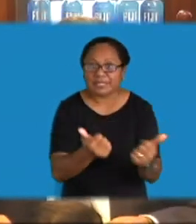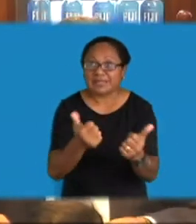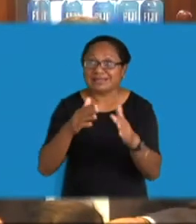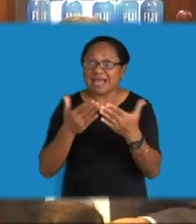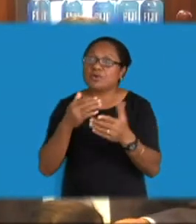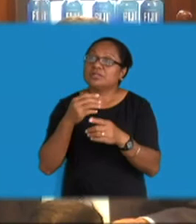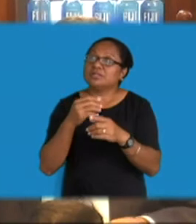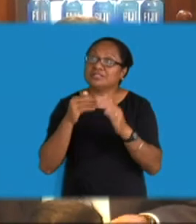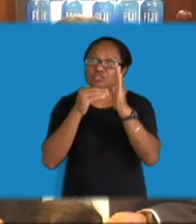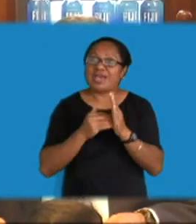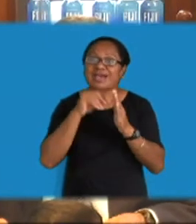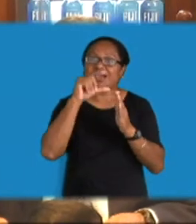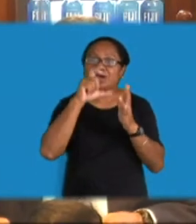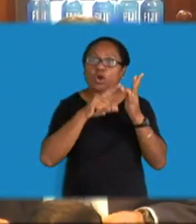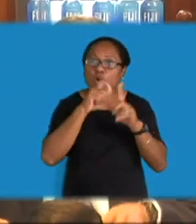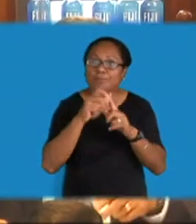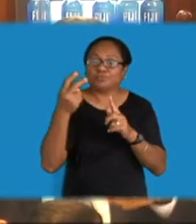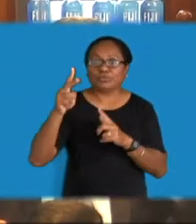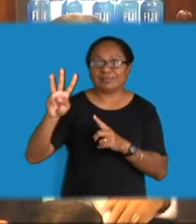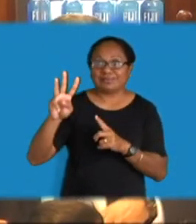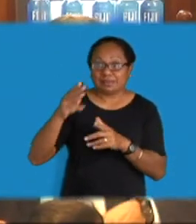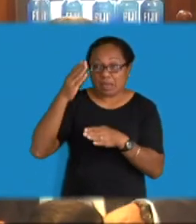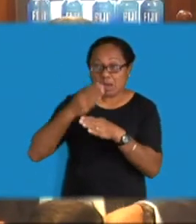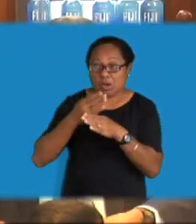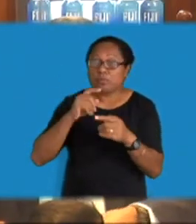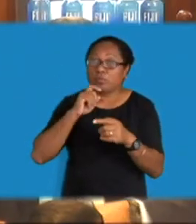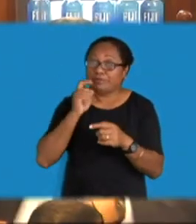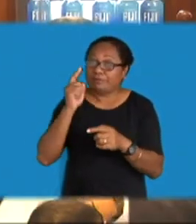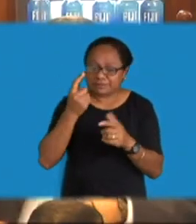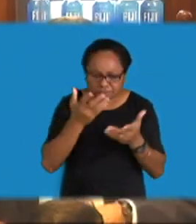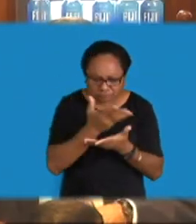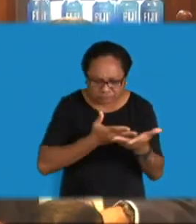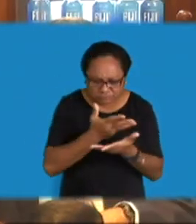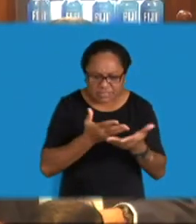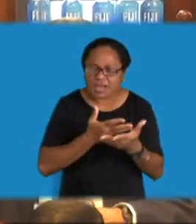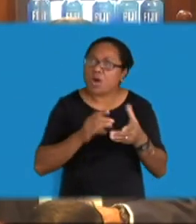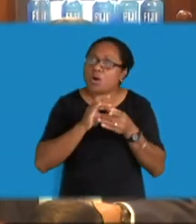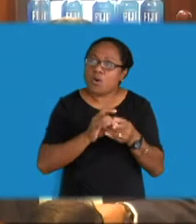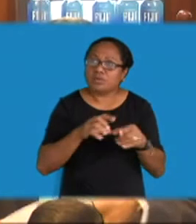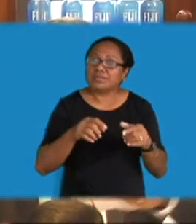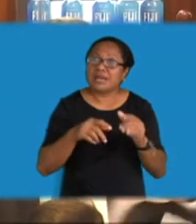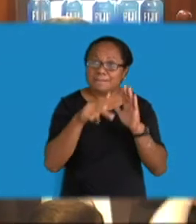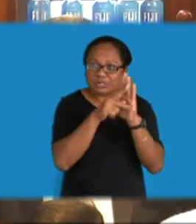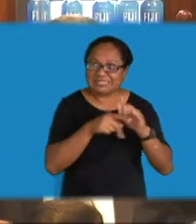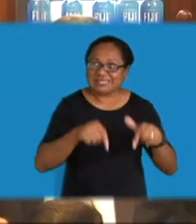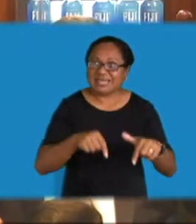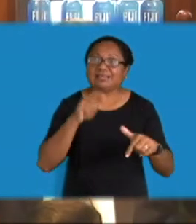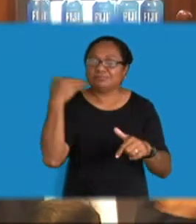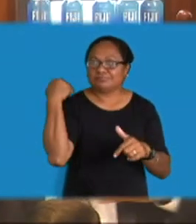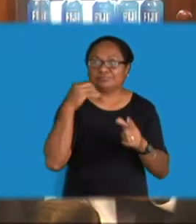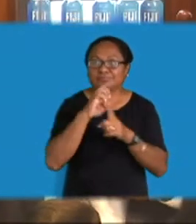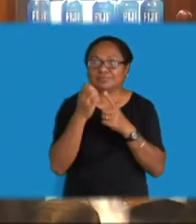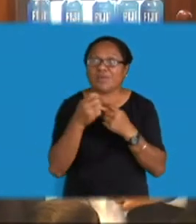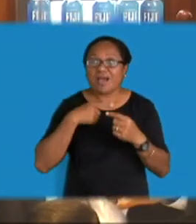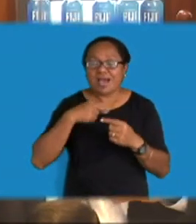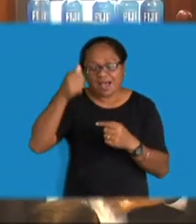COP23. I'm hoping that we will relook at some of our own domestic policies that have impact on our environment. In the drive to create investment and